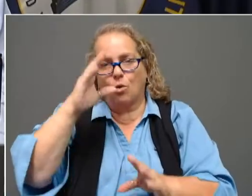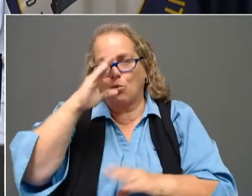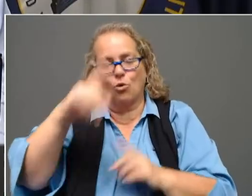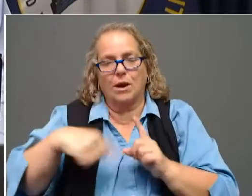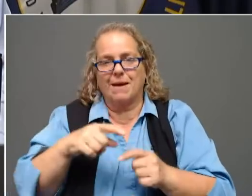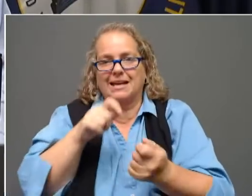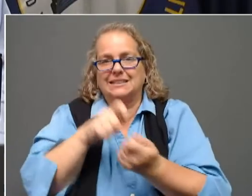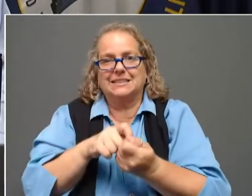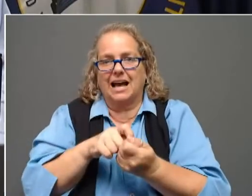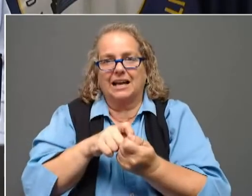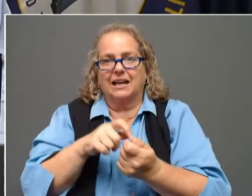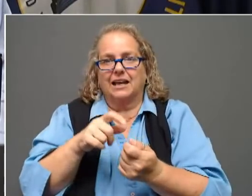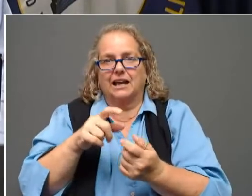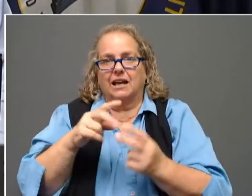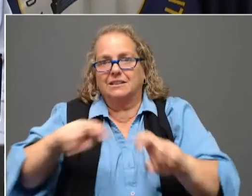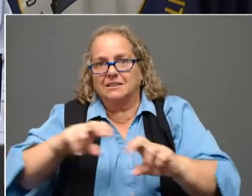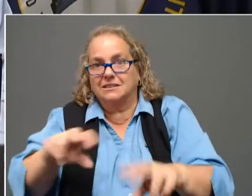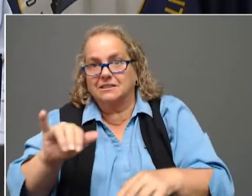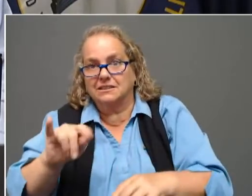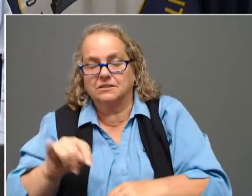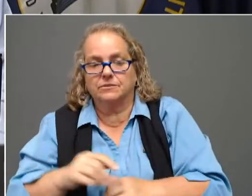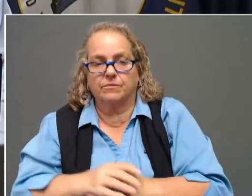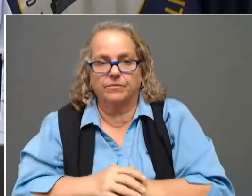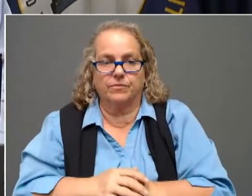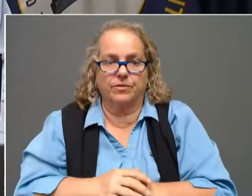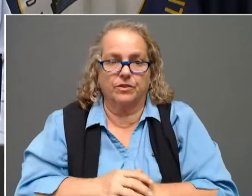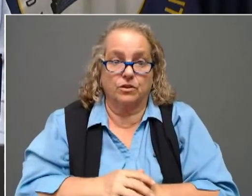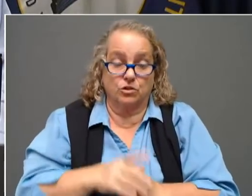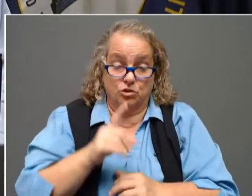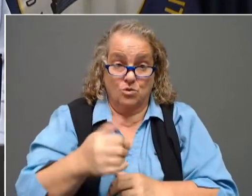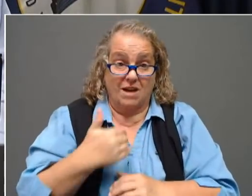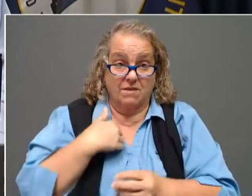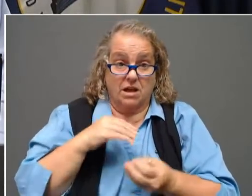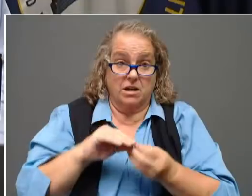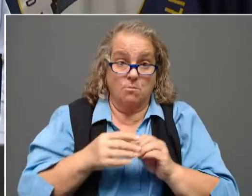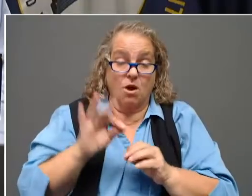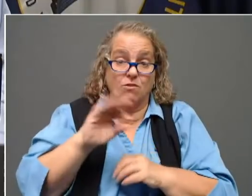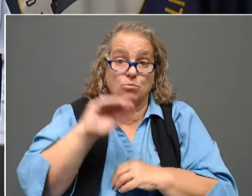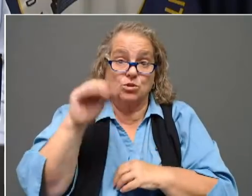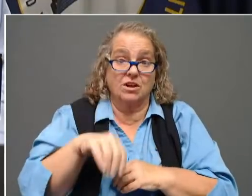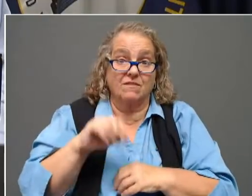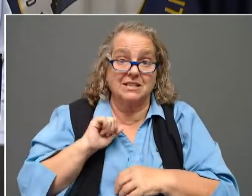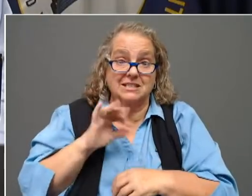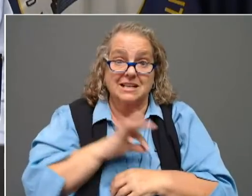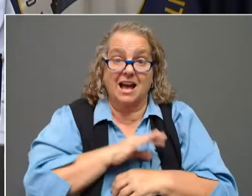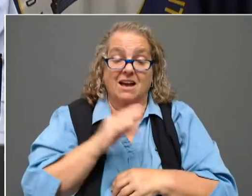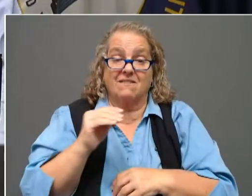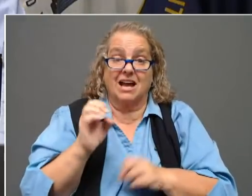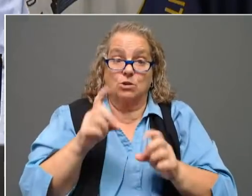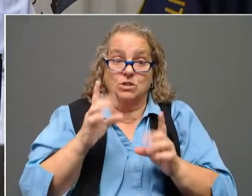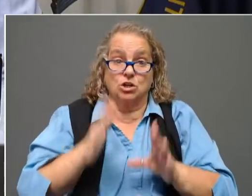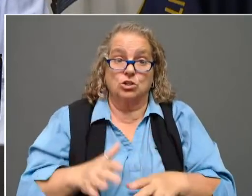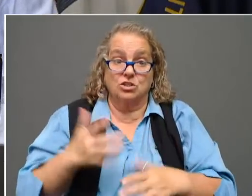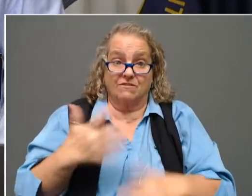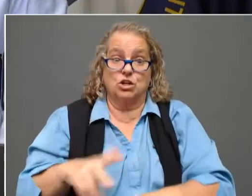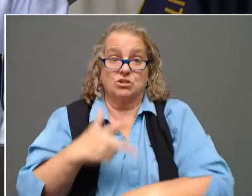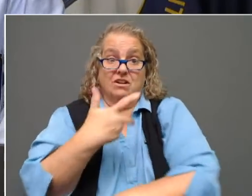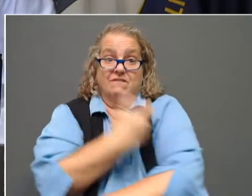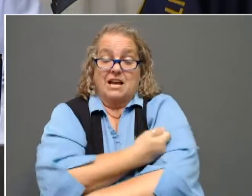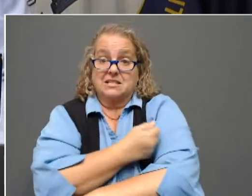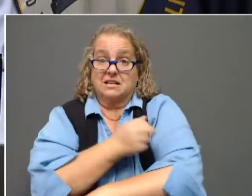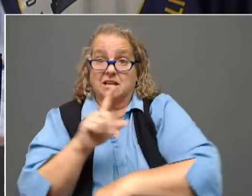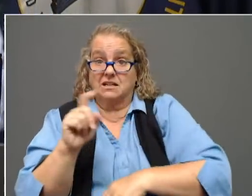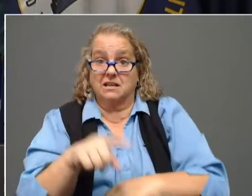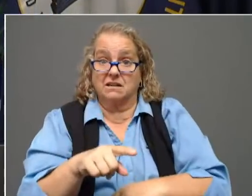is. Do you have numbers on the percentage of staff and educators that are vaccinated? And I noticed that it's